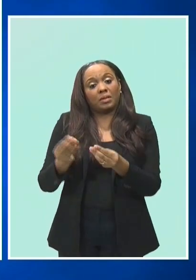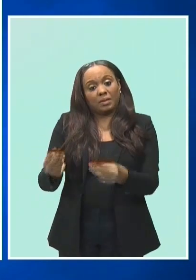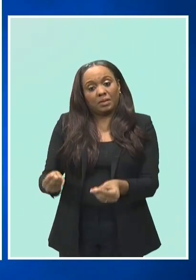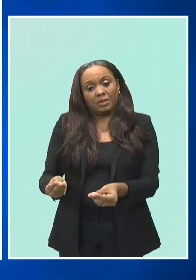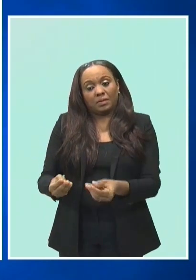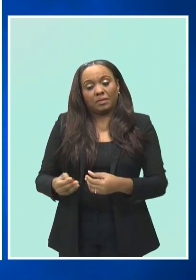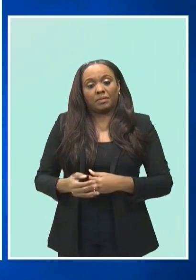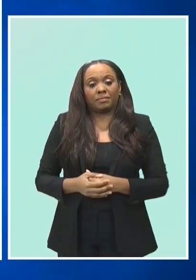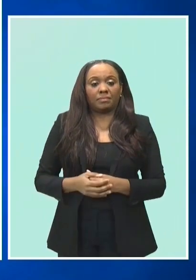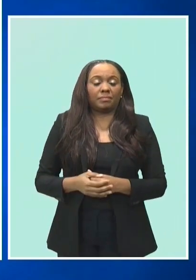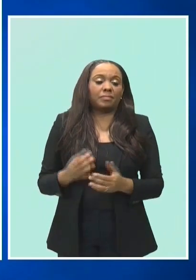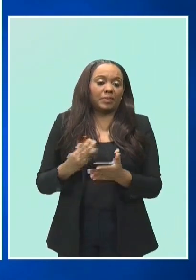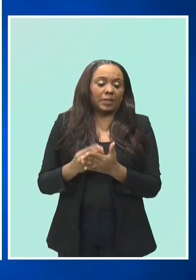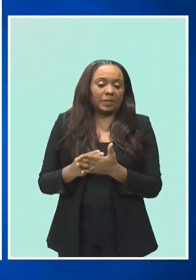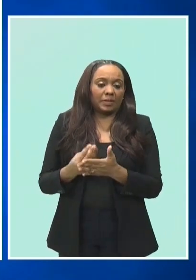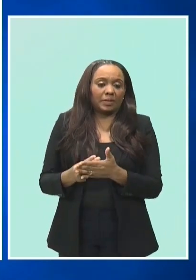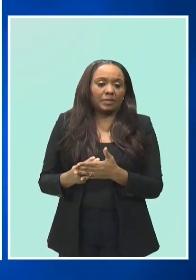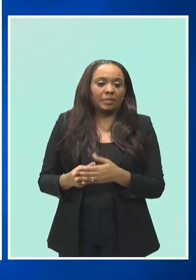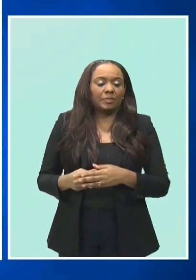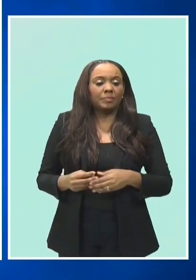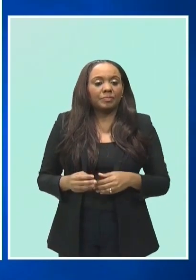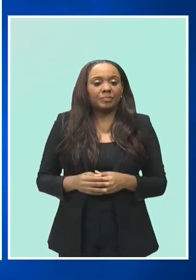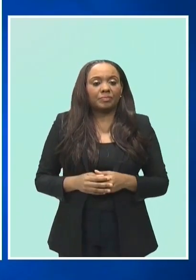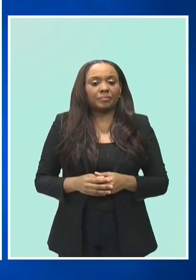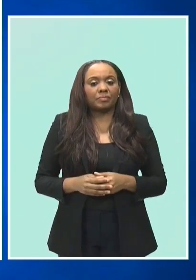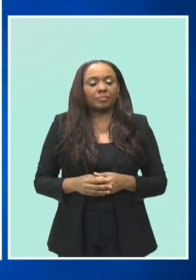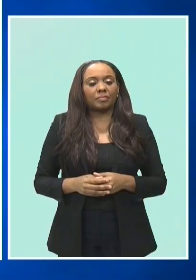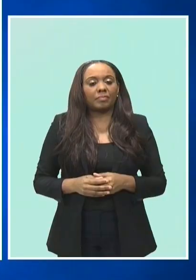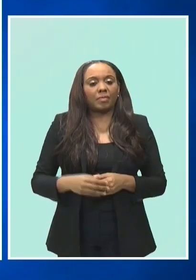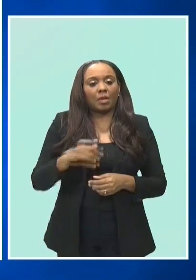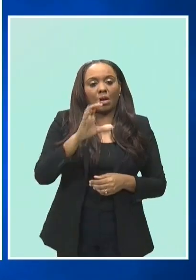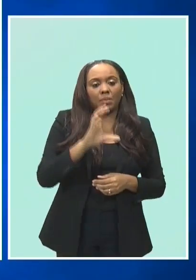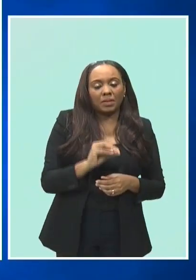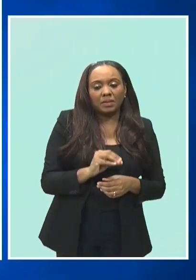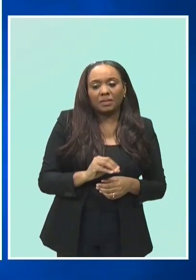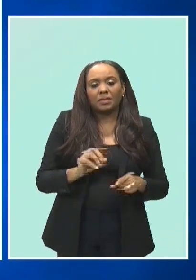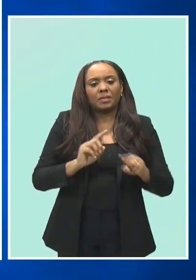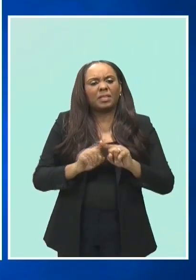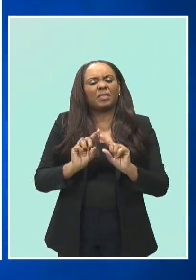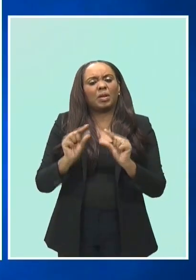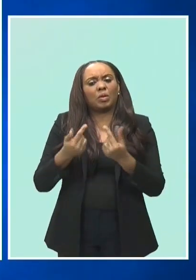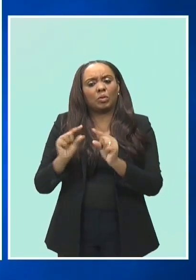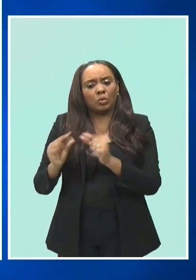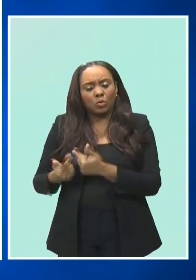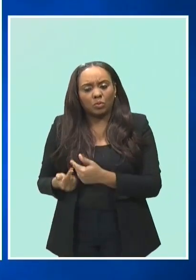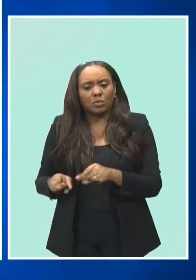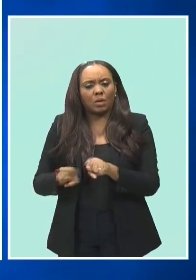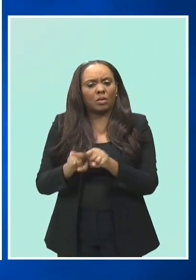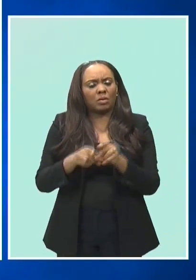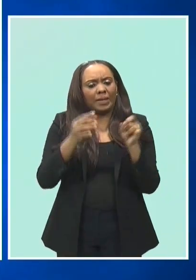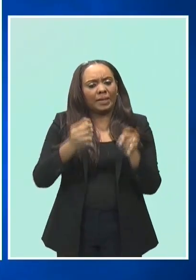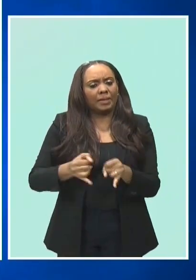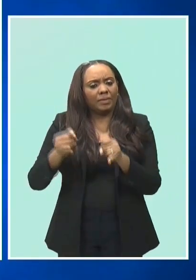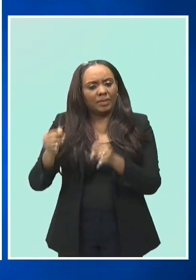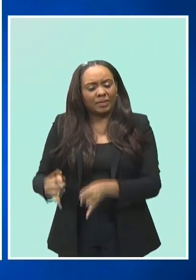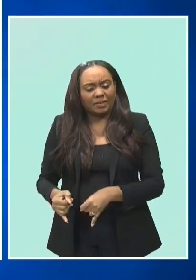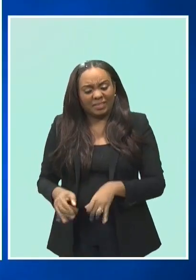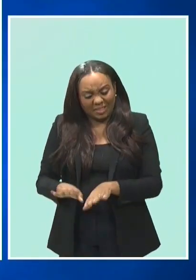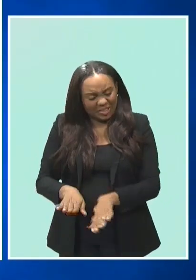the people who gave, the companies, the institutions, but also individual citizens,